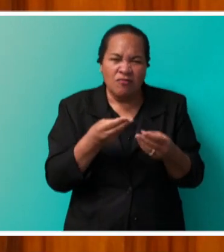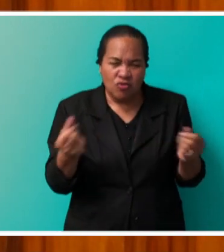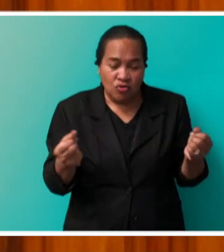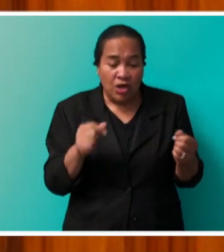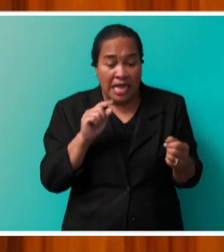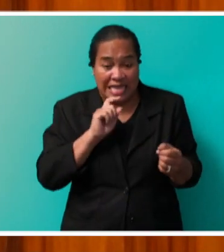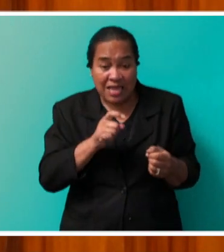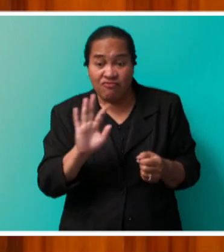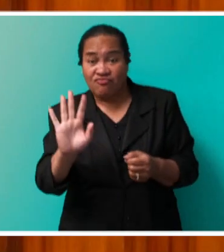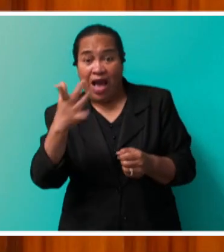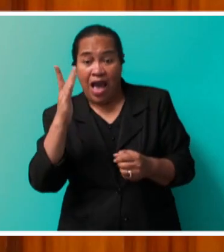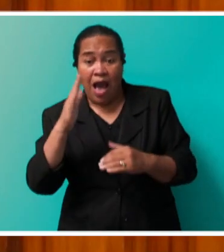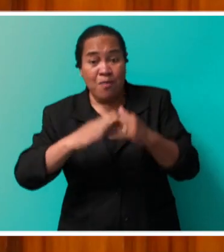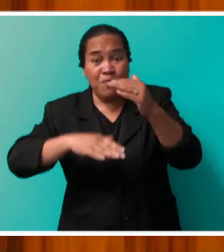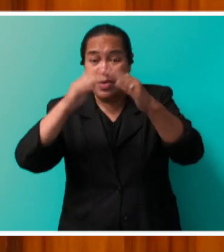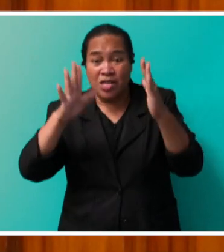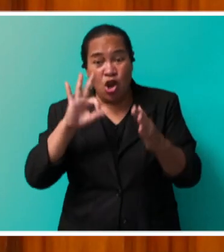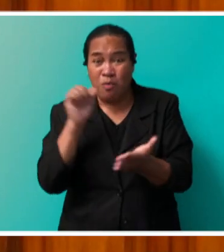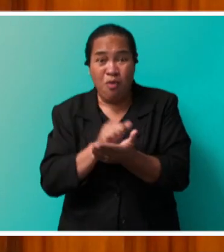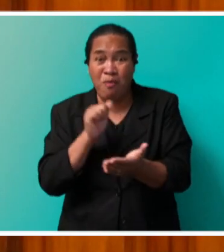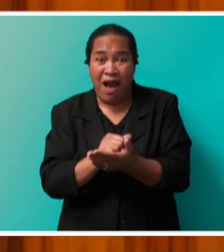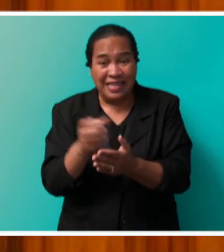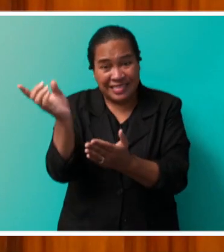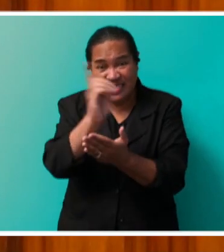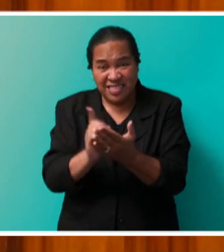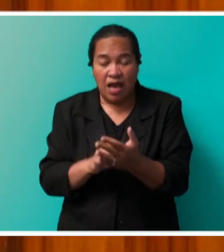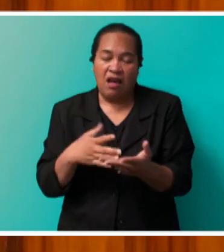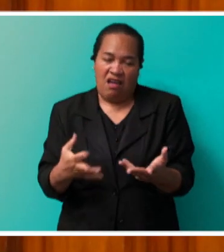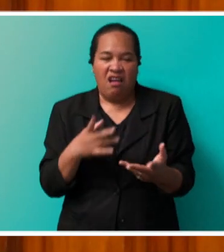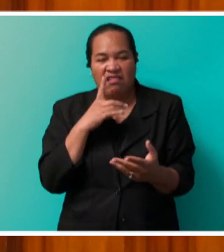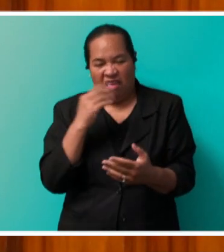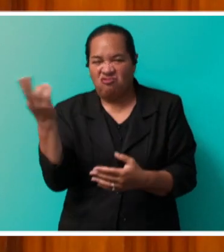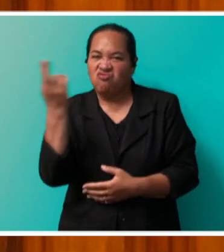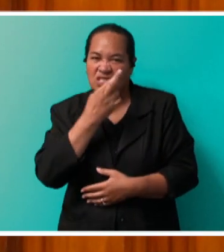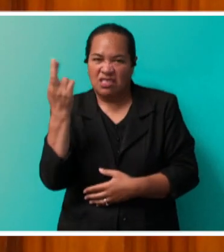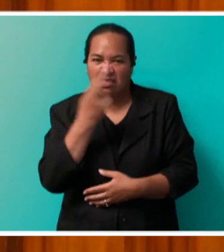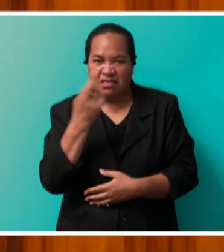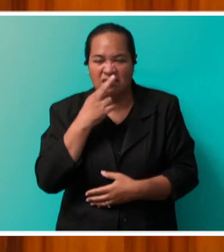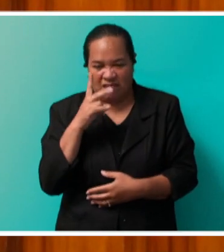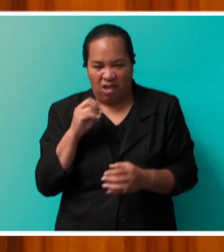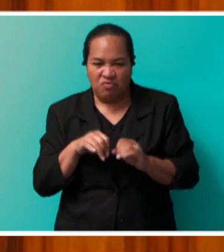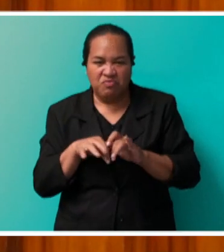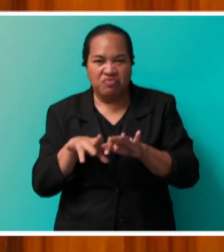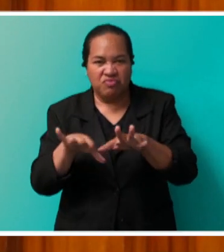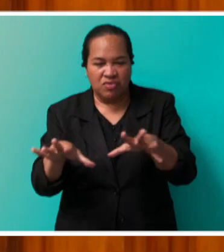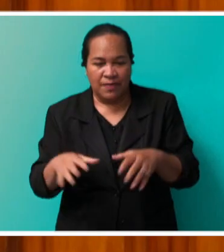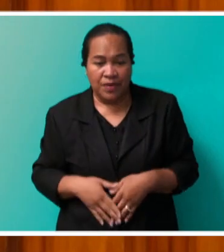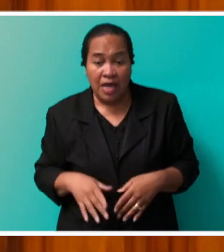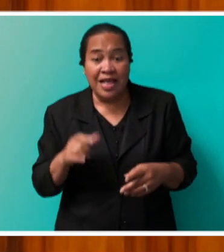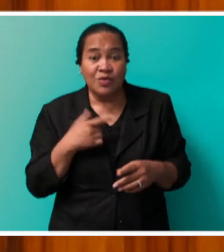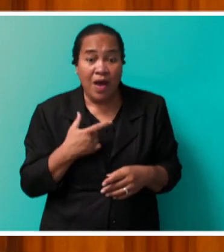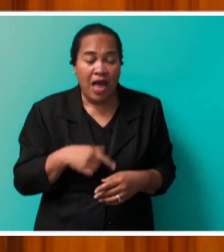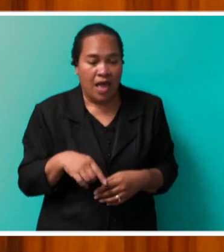if a building is poorly designed, even treated timber may still be at risk. For this reason, Honorable Speaker, proper design and